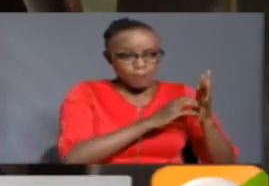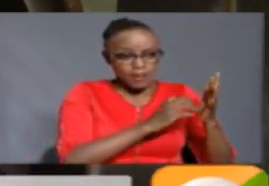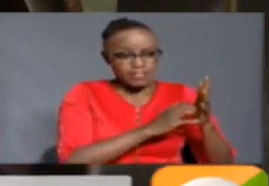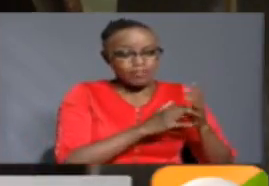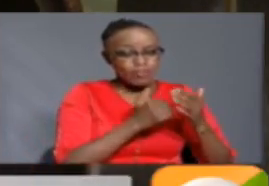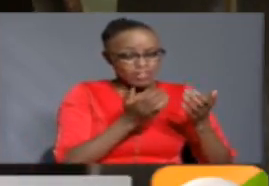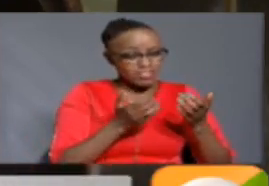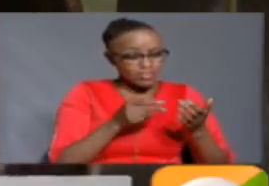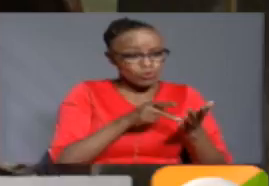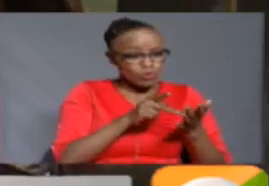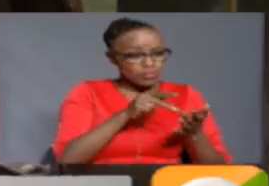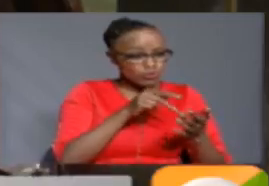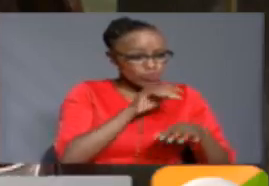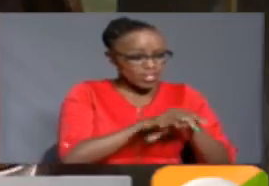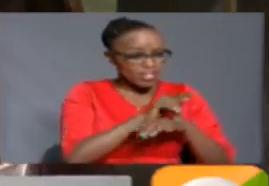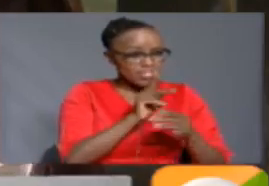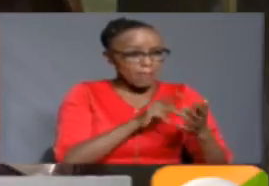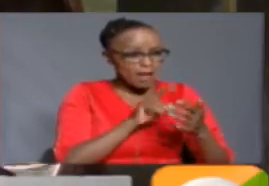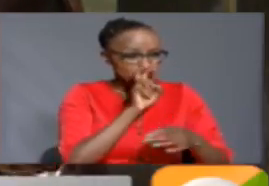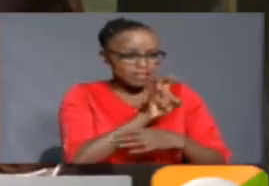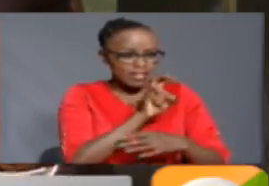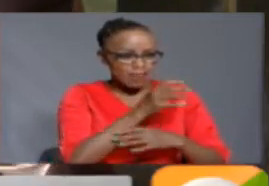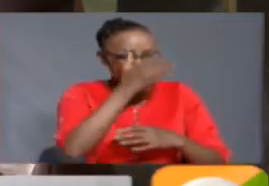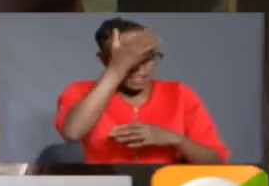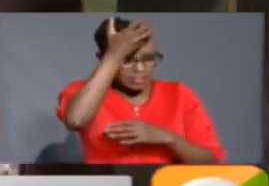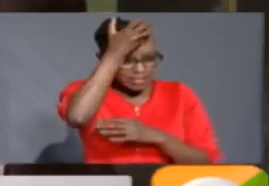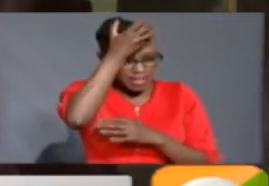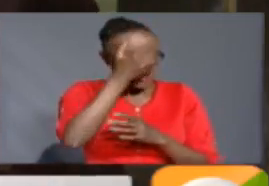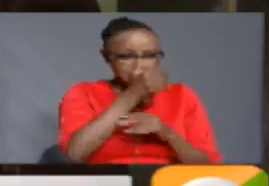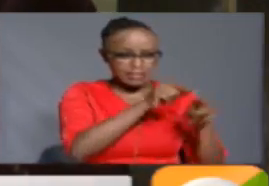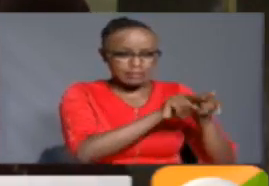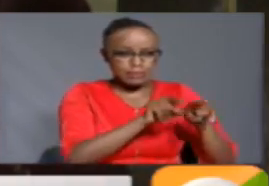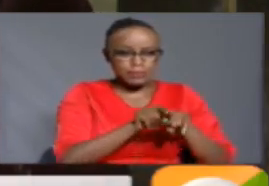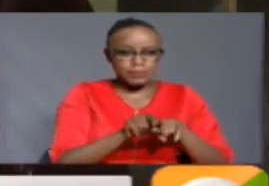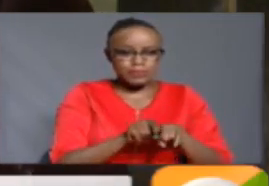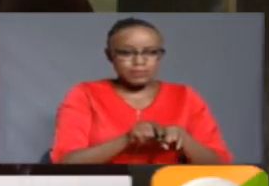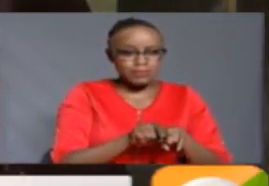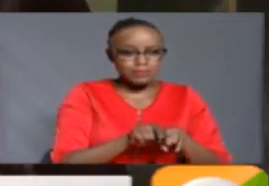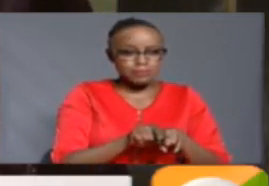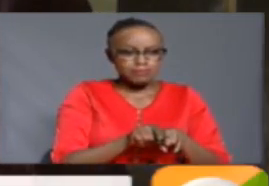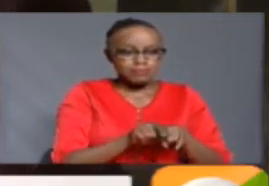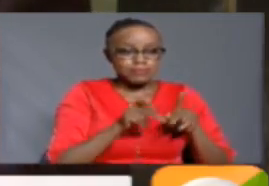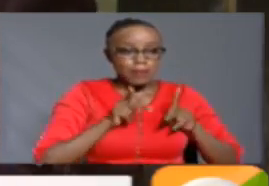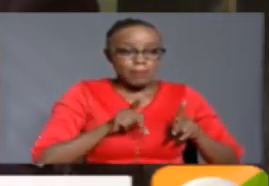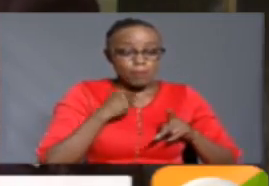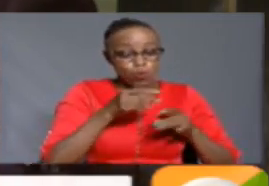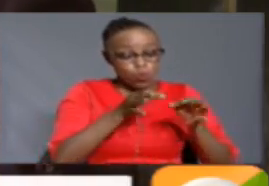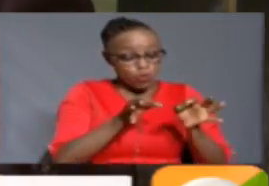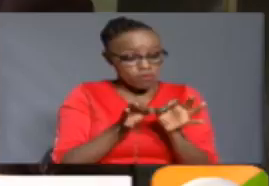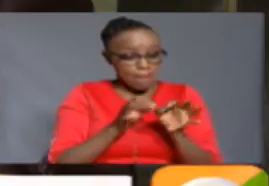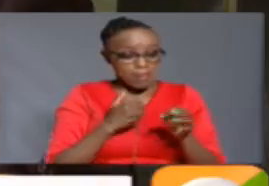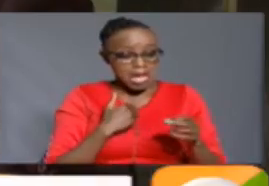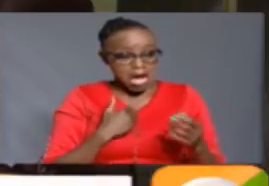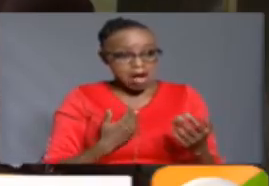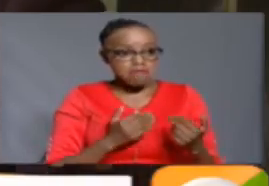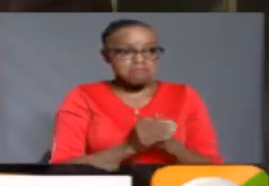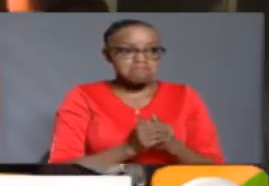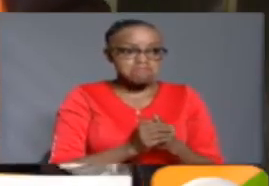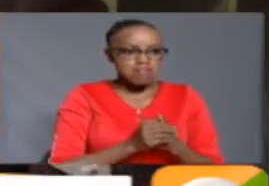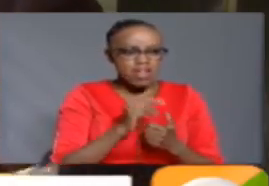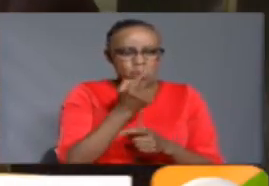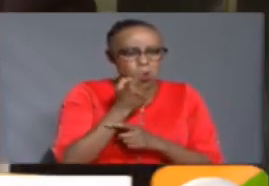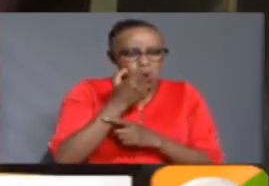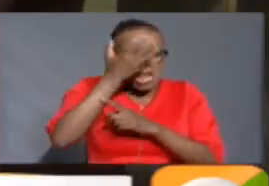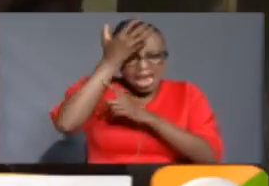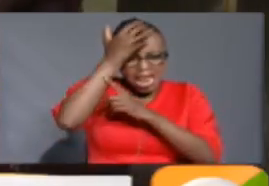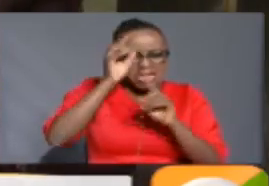this pay? And then I looked at them, because I look at nurses also as people with families. Okay. They're not just